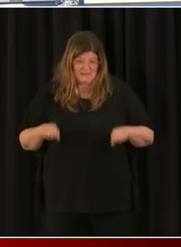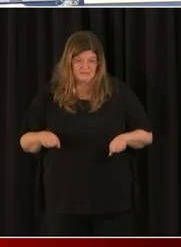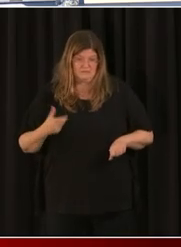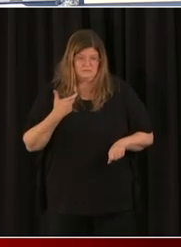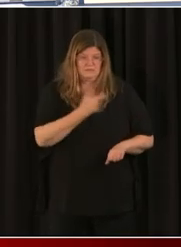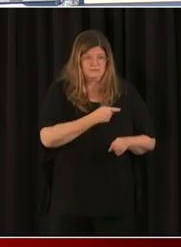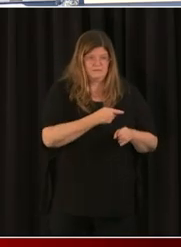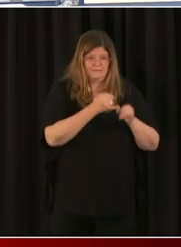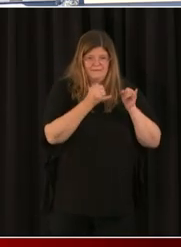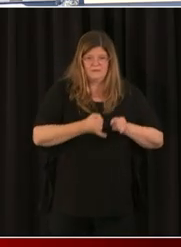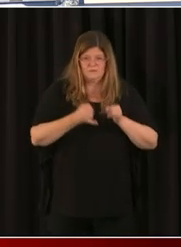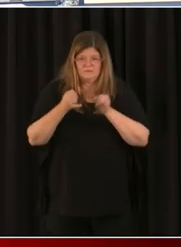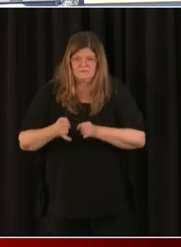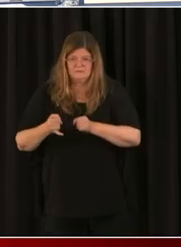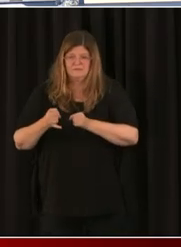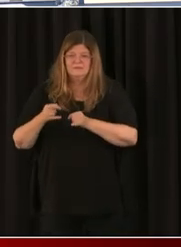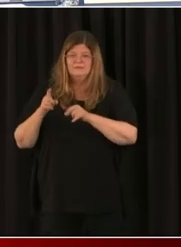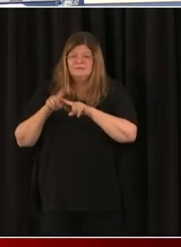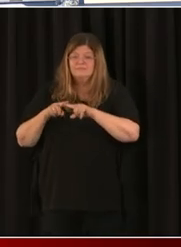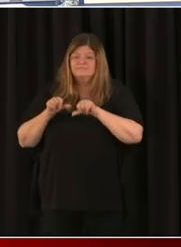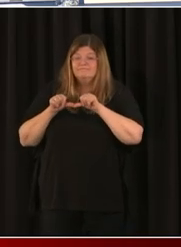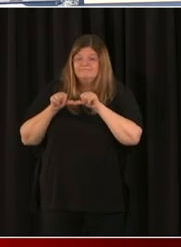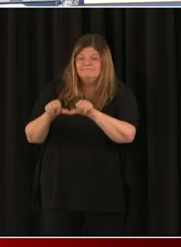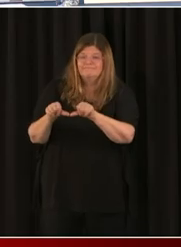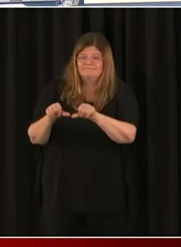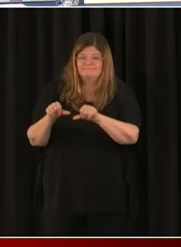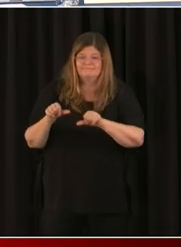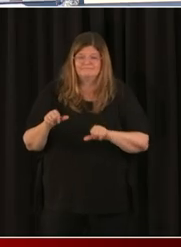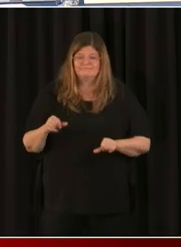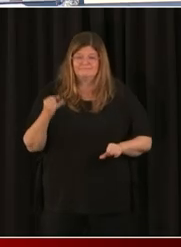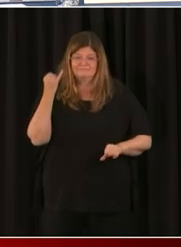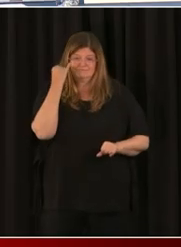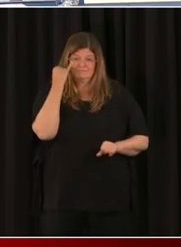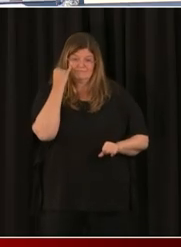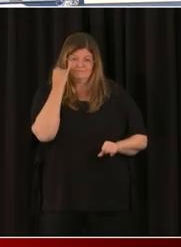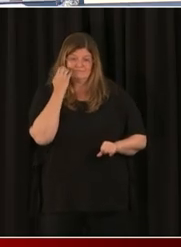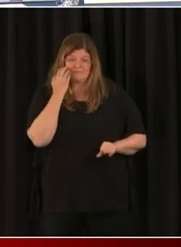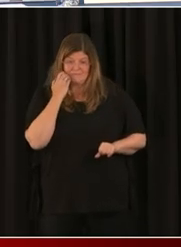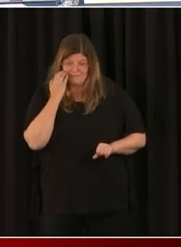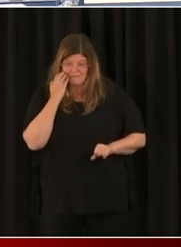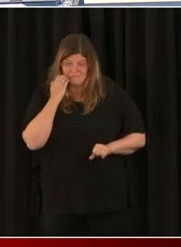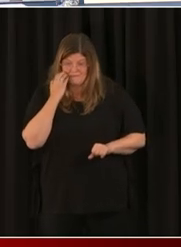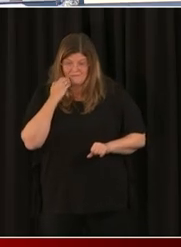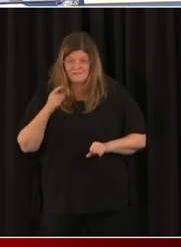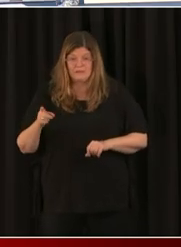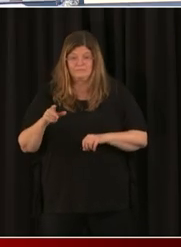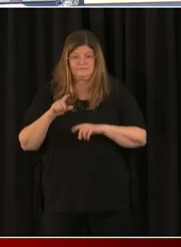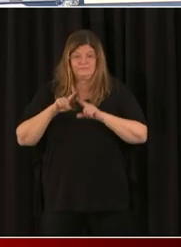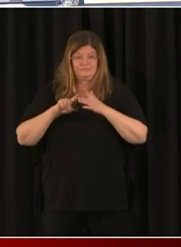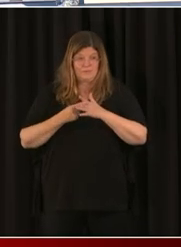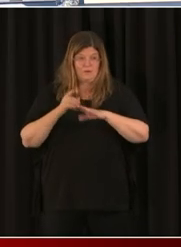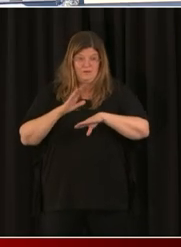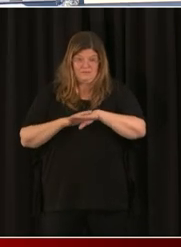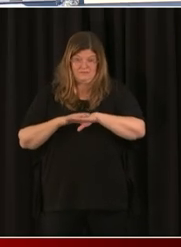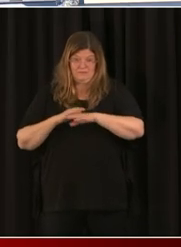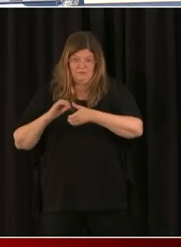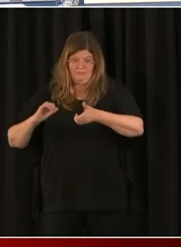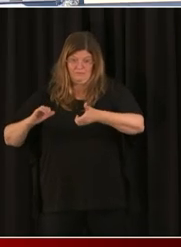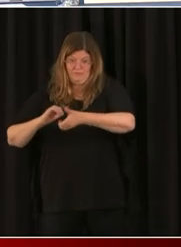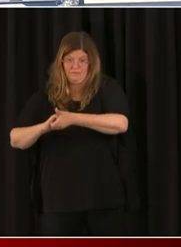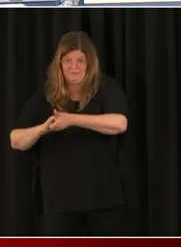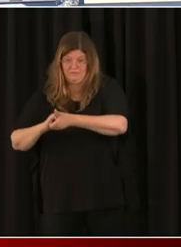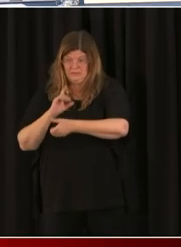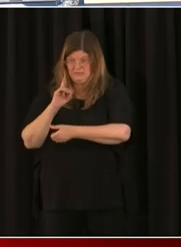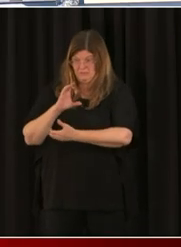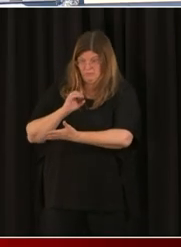vaccinate individuals in long-term care facilities. If a jurisdiction activates that partnership, which the District of